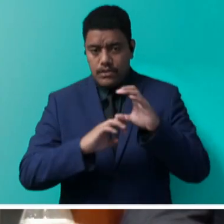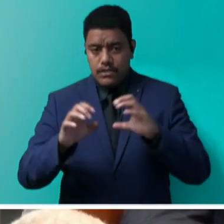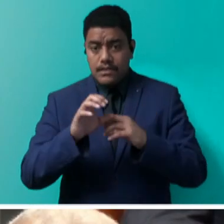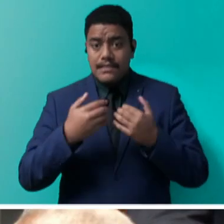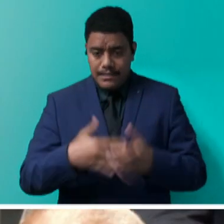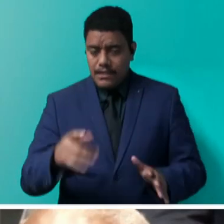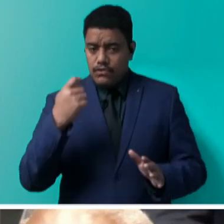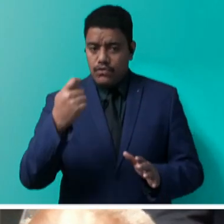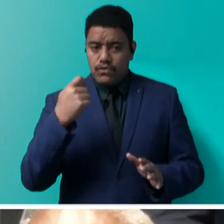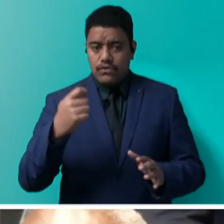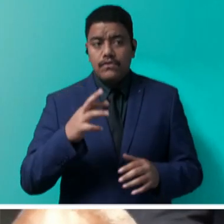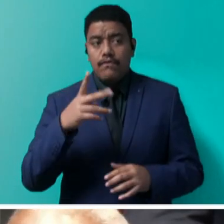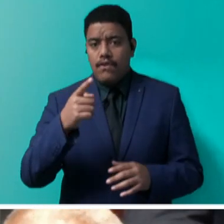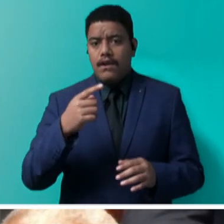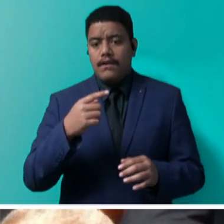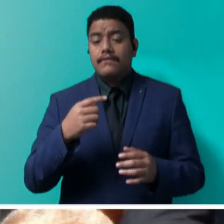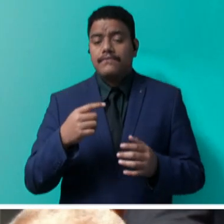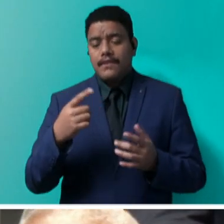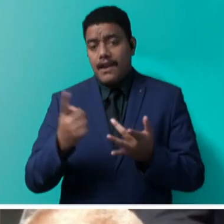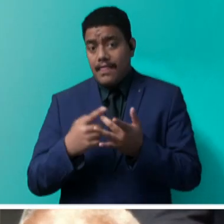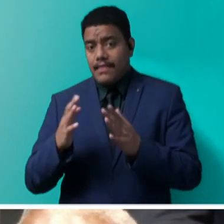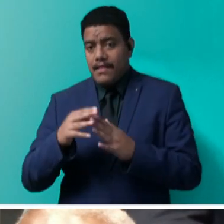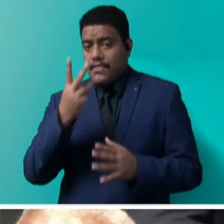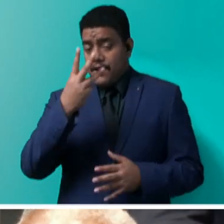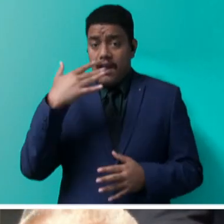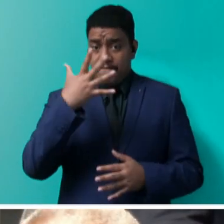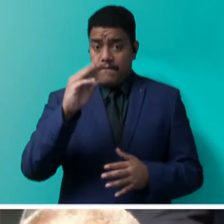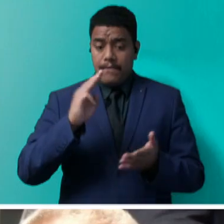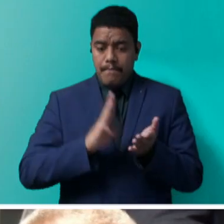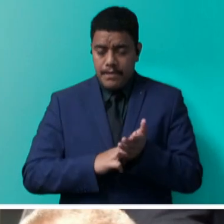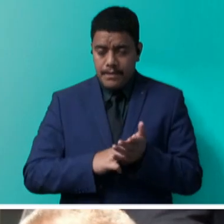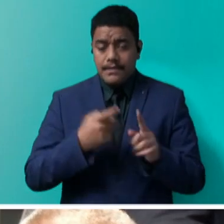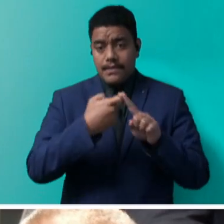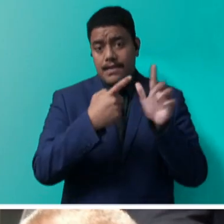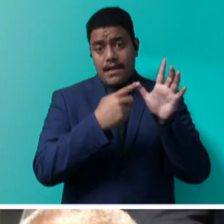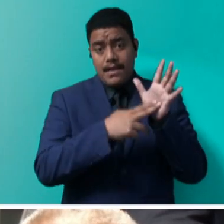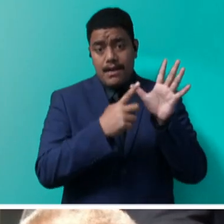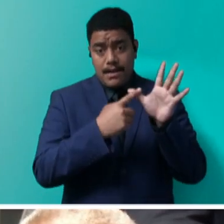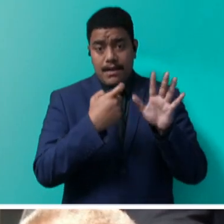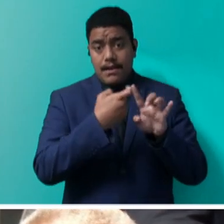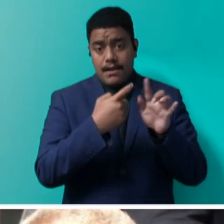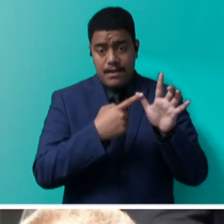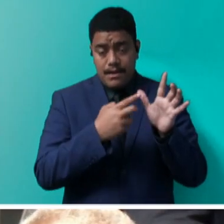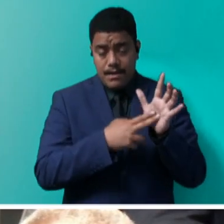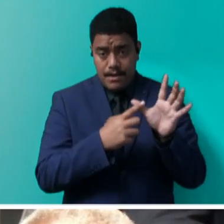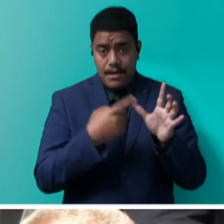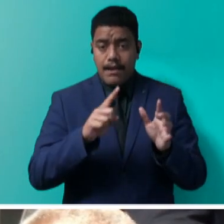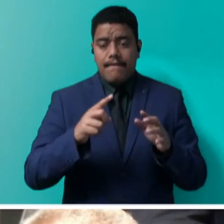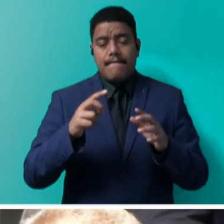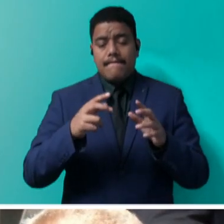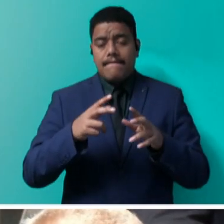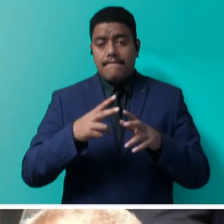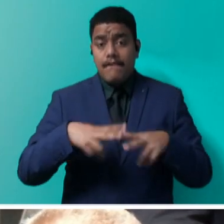soon for Nabetau, 350 meters, Kanakana, 400 meters, and Bonobo, 400 meters, under